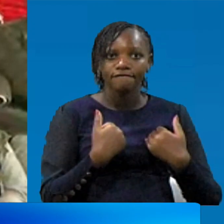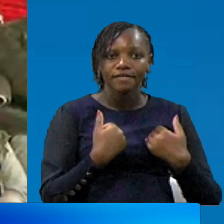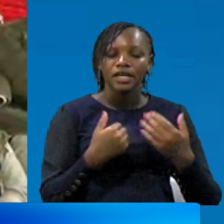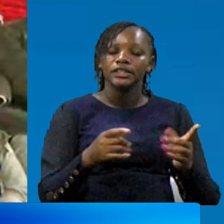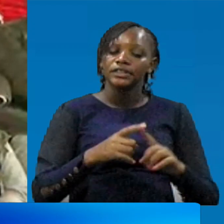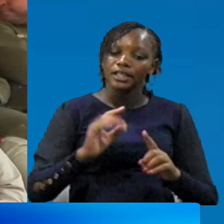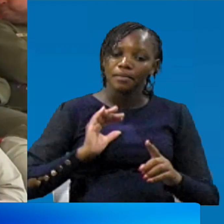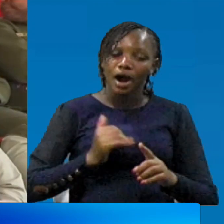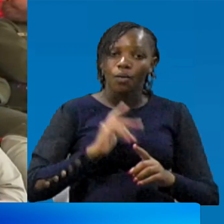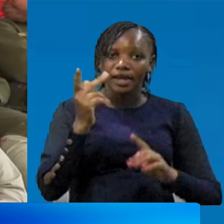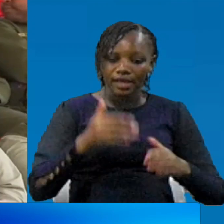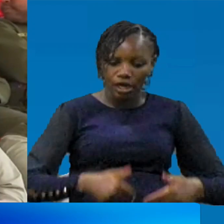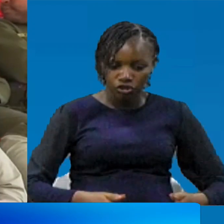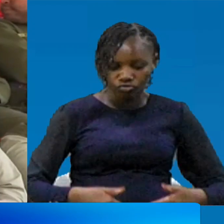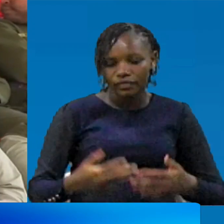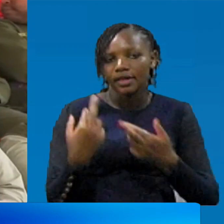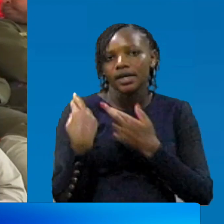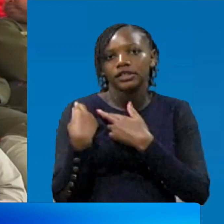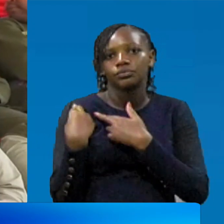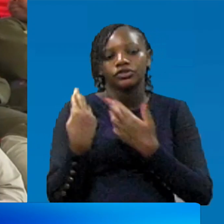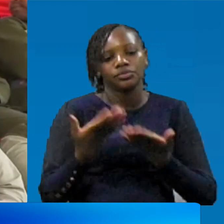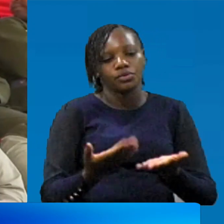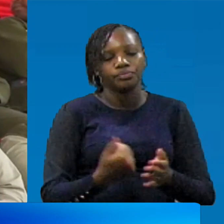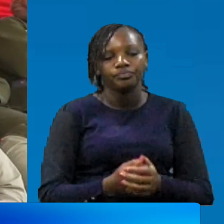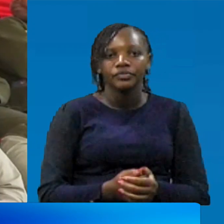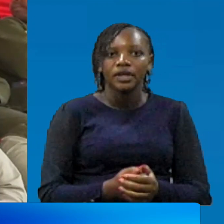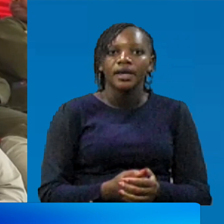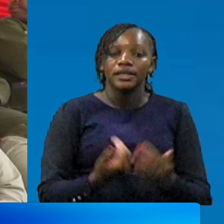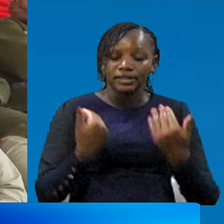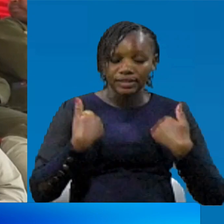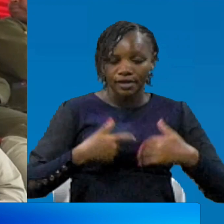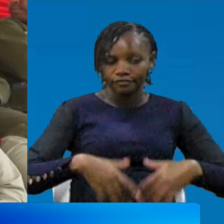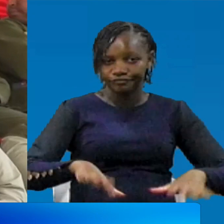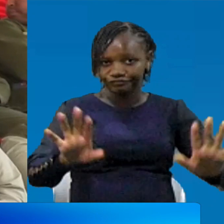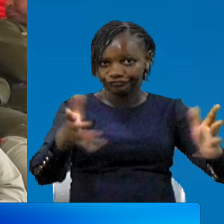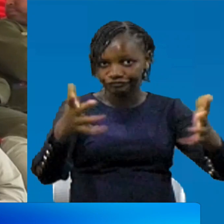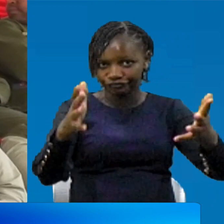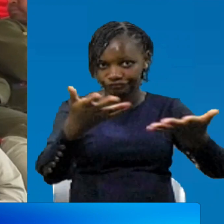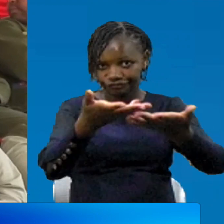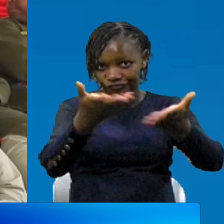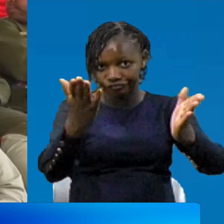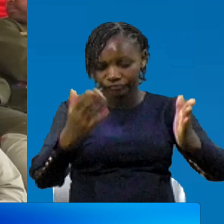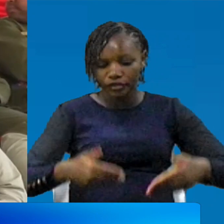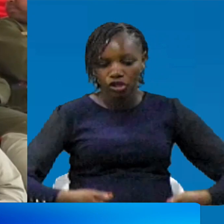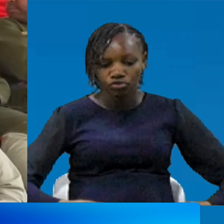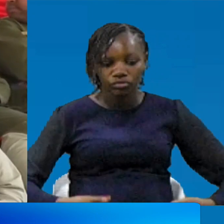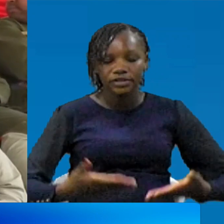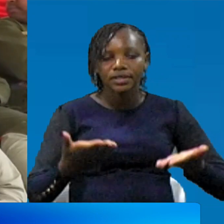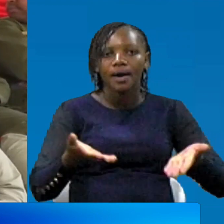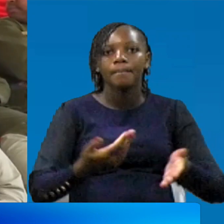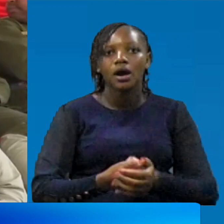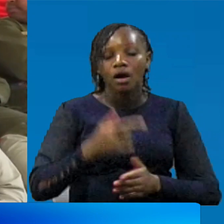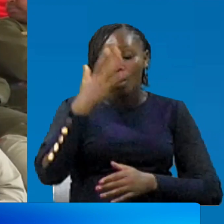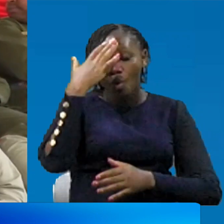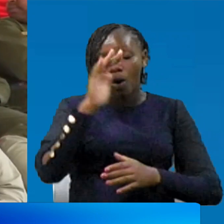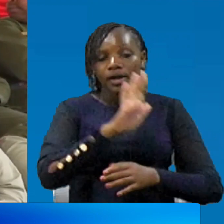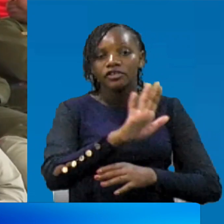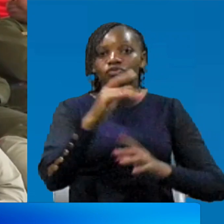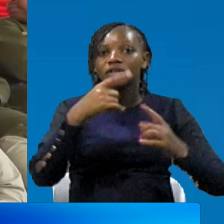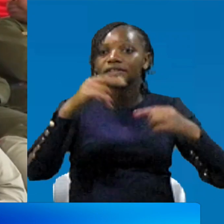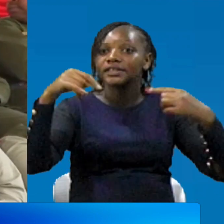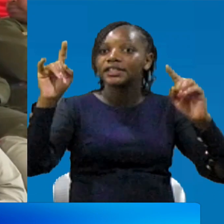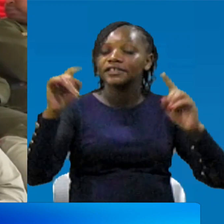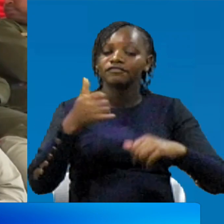people. I commend you, young people here, for your successful undertaking